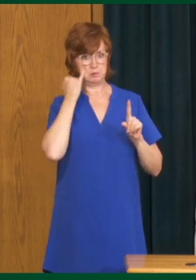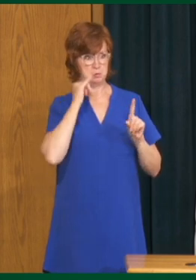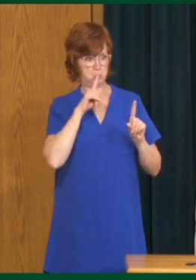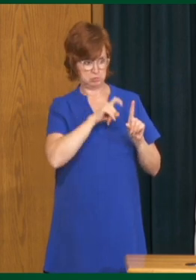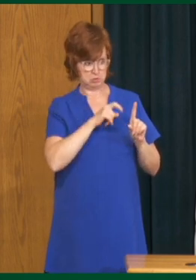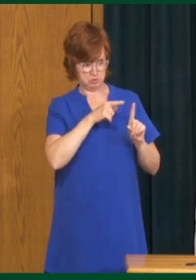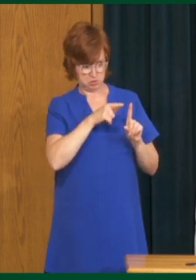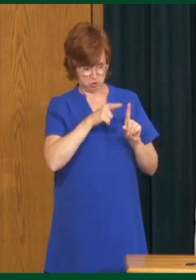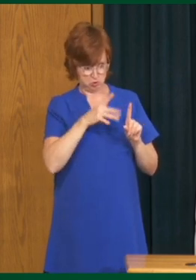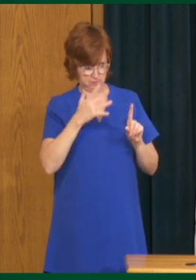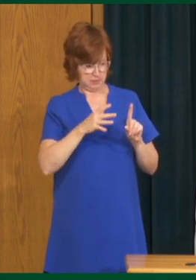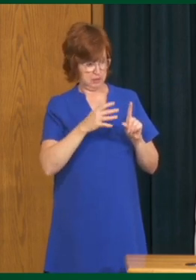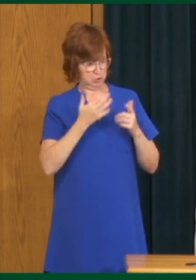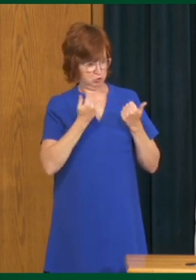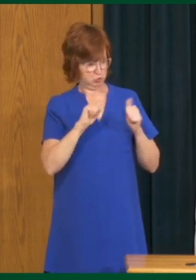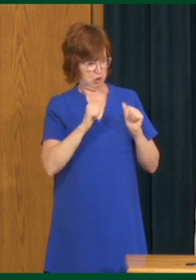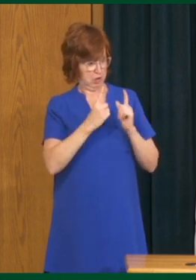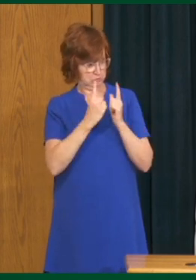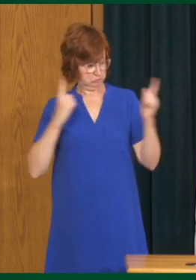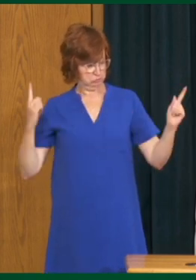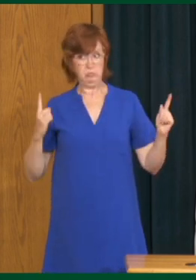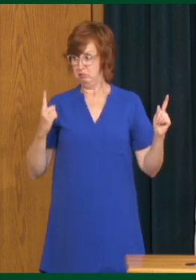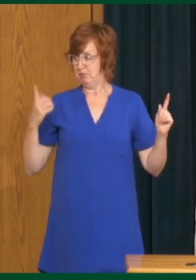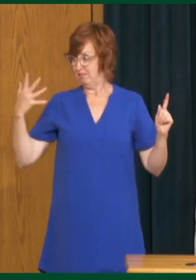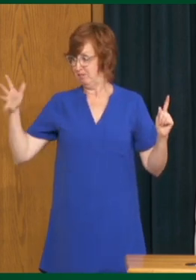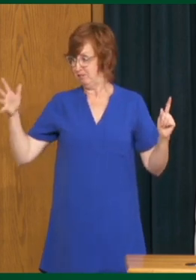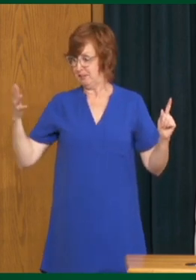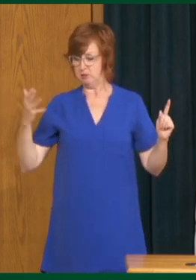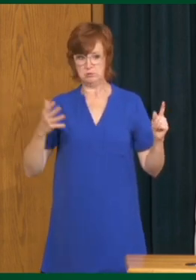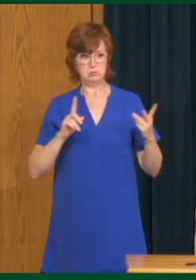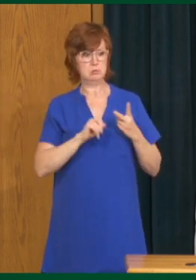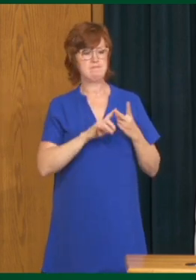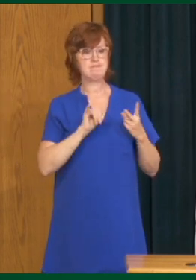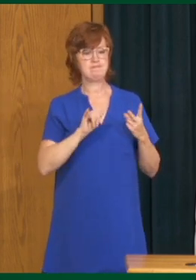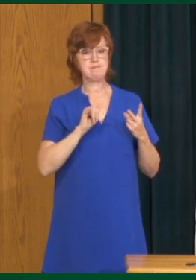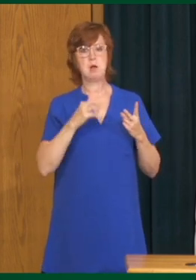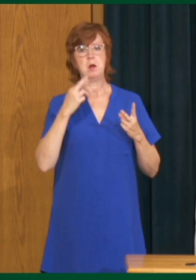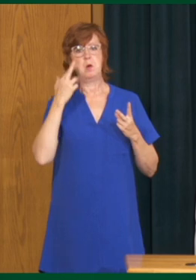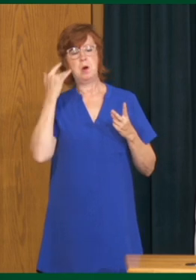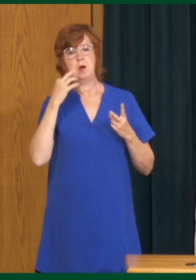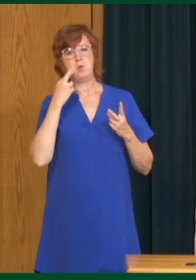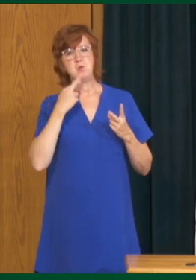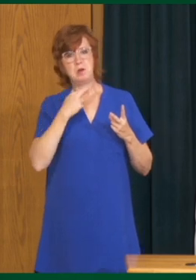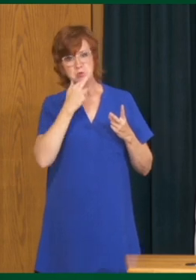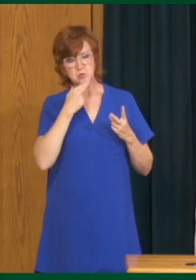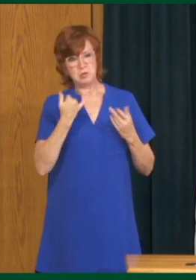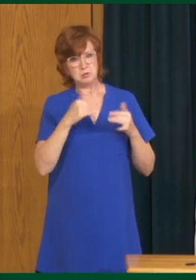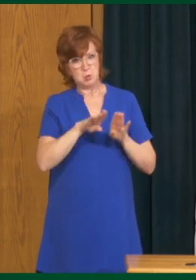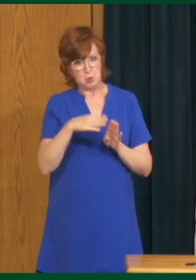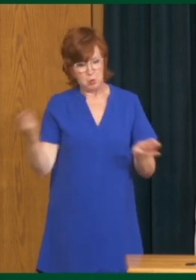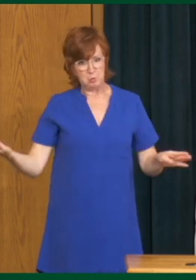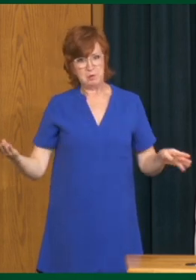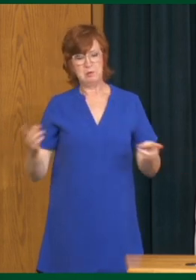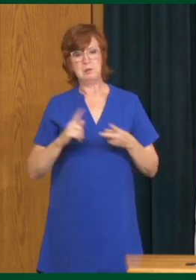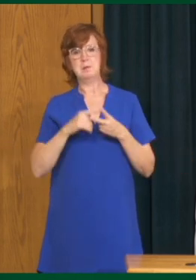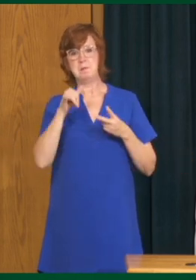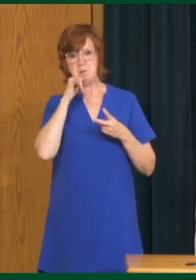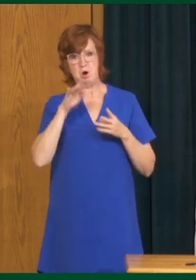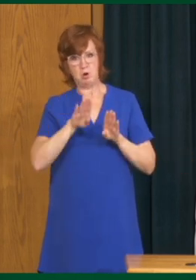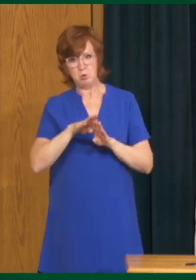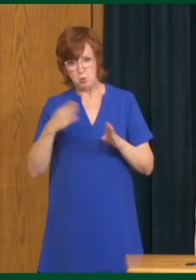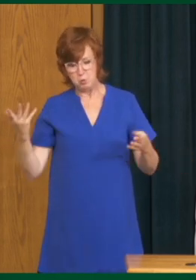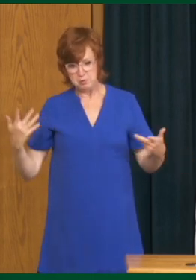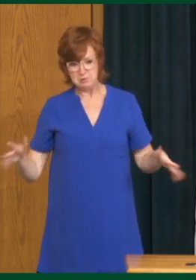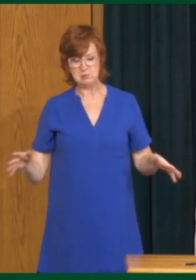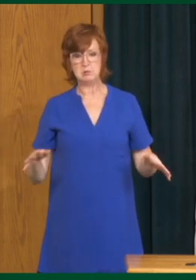is still happening, we will see occasional transmission in settings that are now open, like restaurants and bars. But if we continue to see a signal that transmission